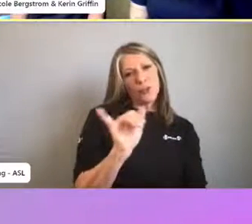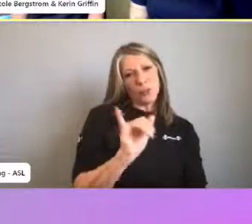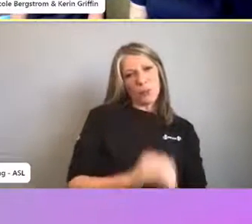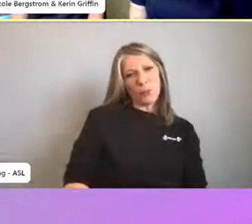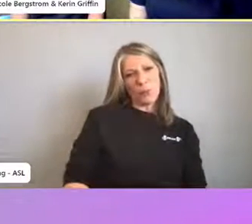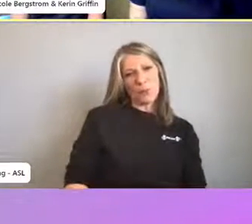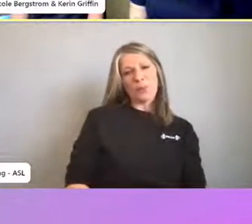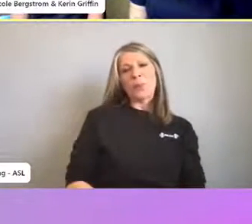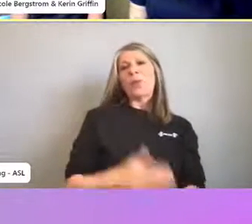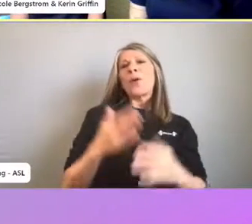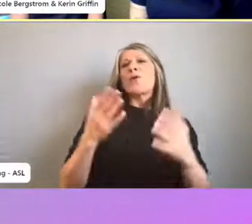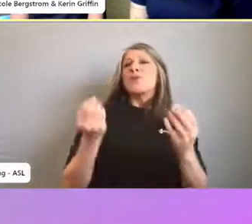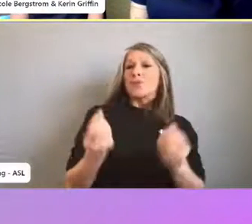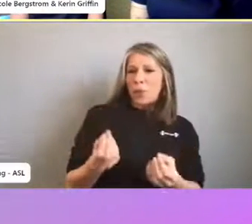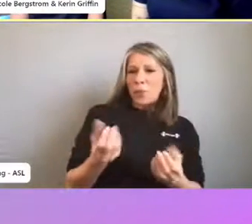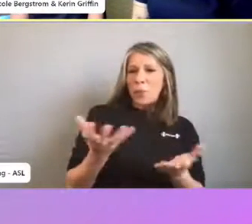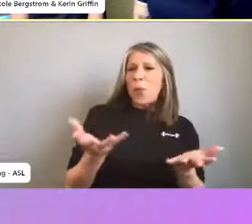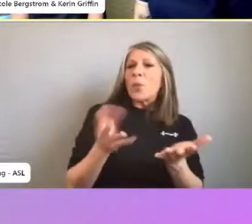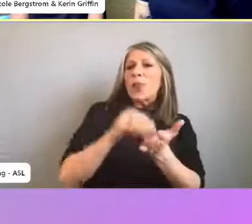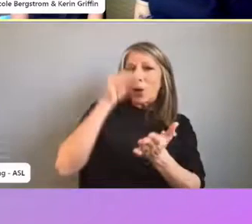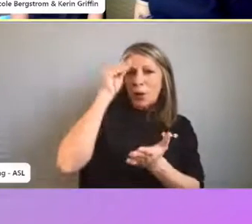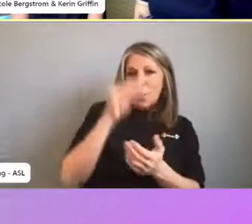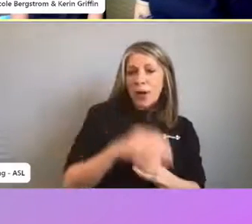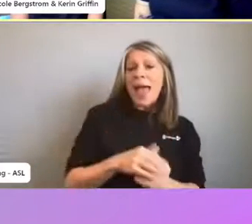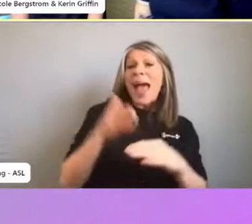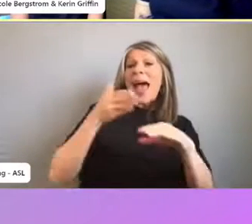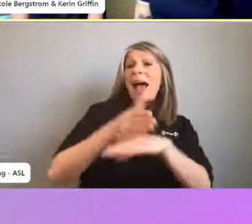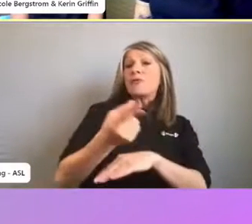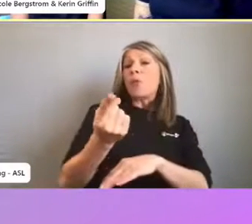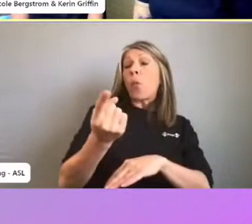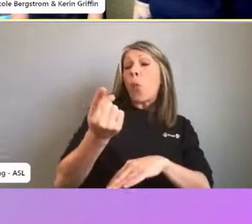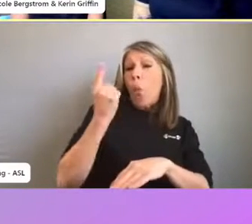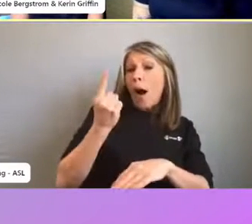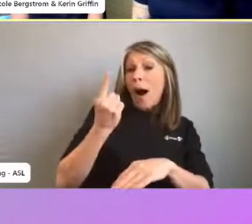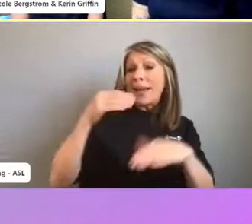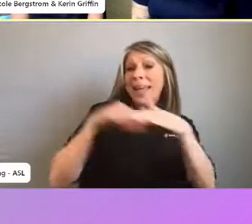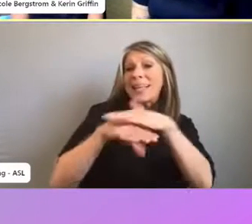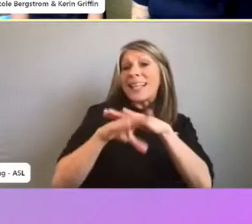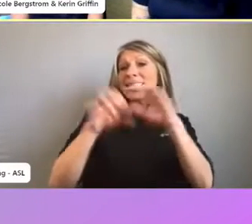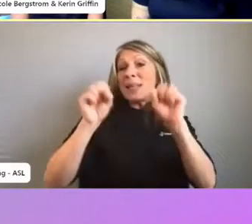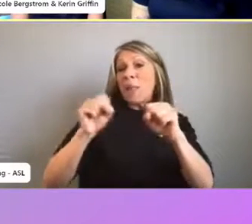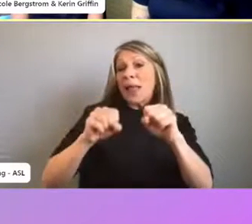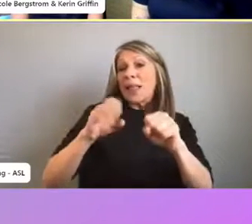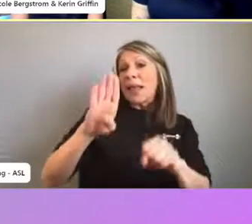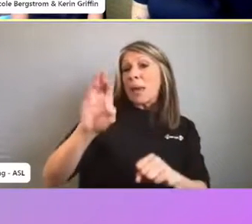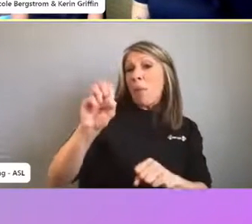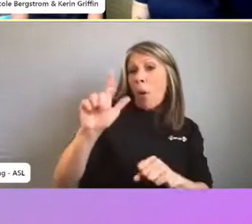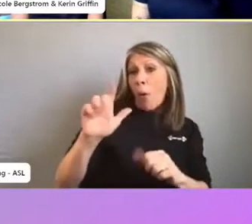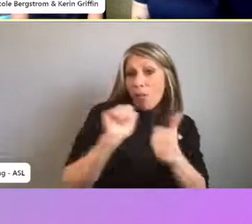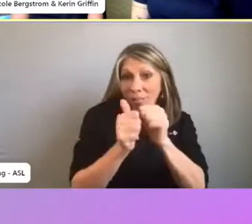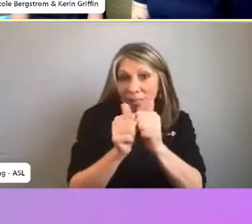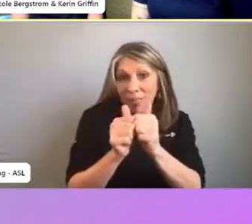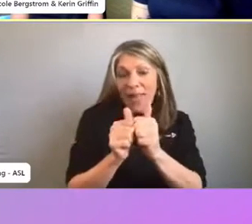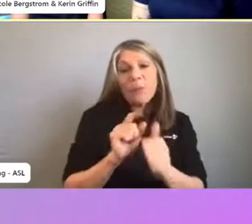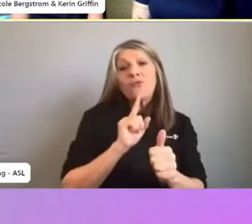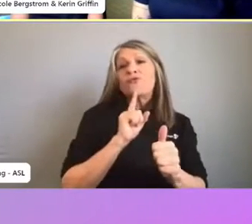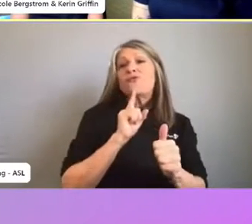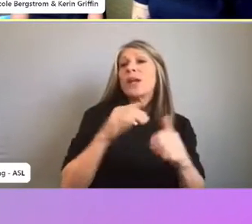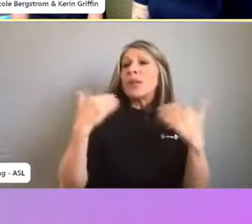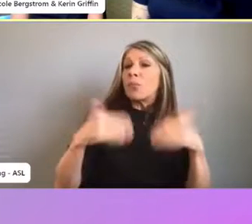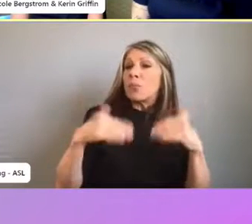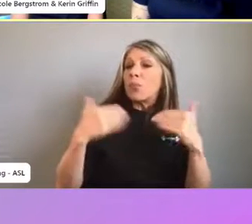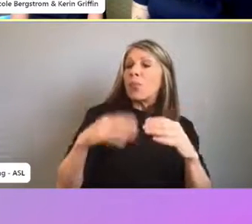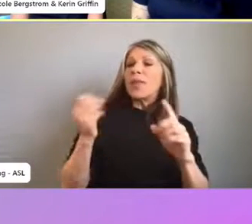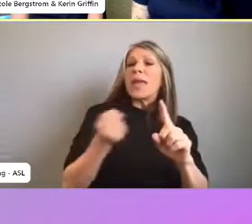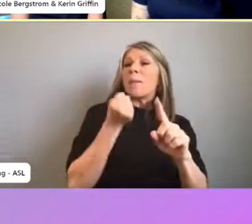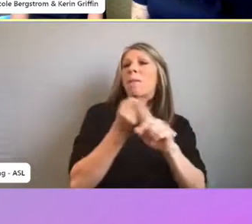So what are our takeaways? After one accessibility bowl during a 1-hour block of time, it was quite remarkable the impact